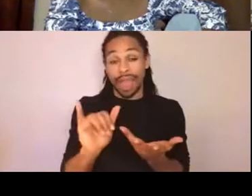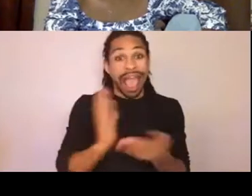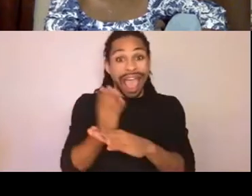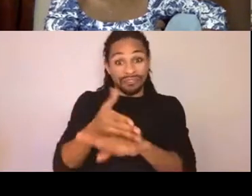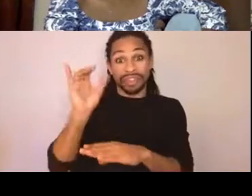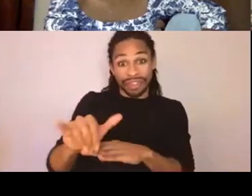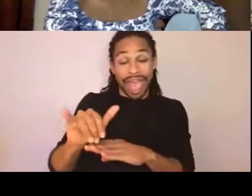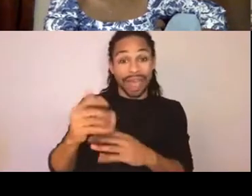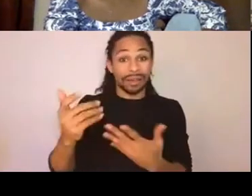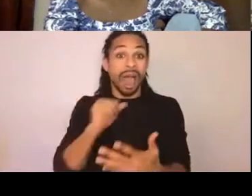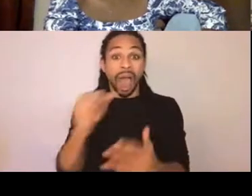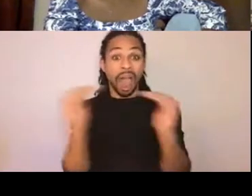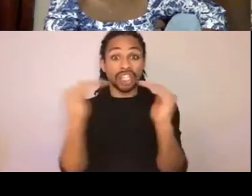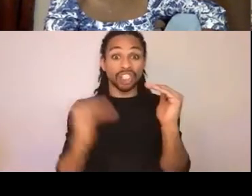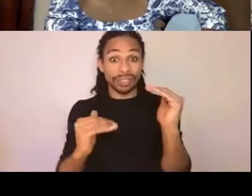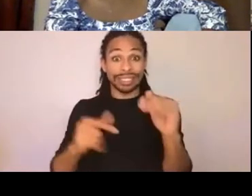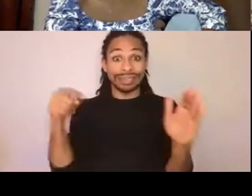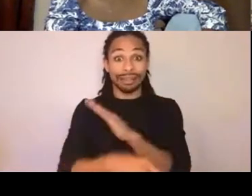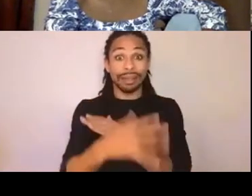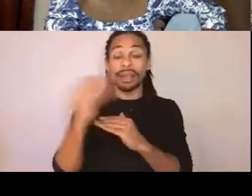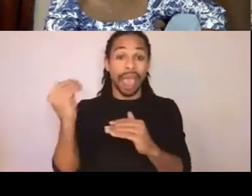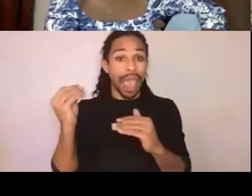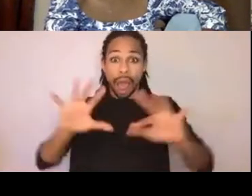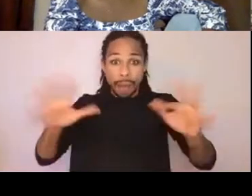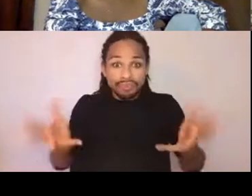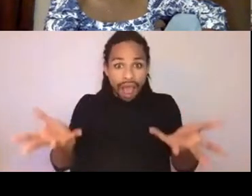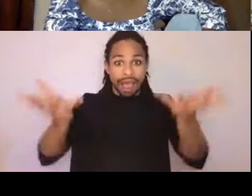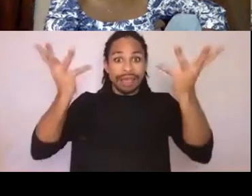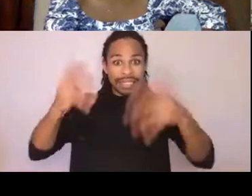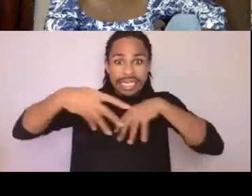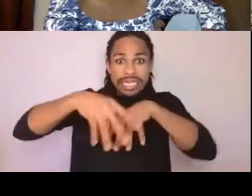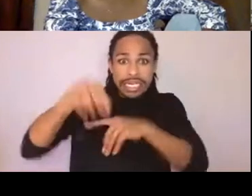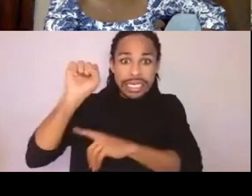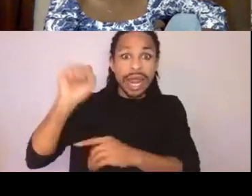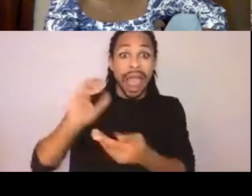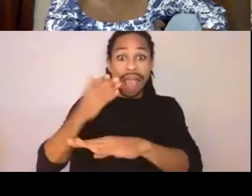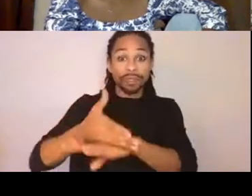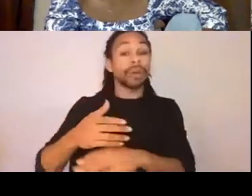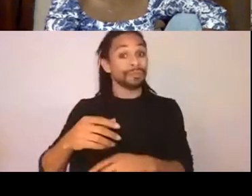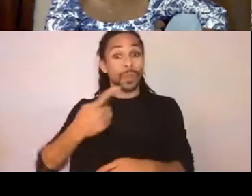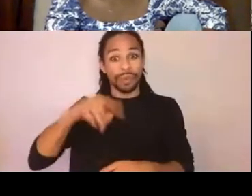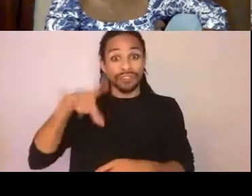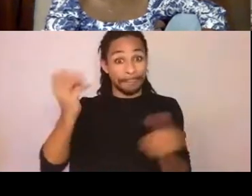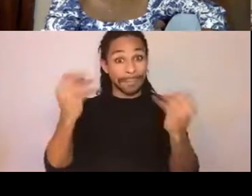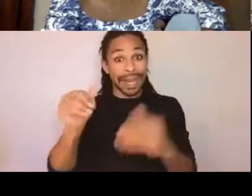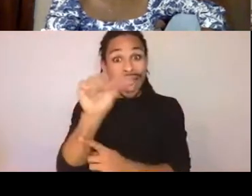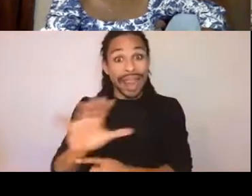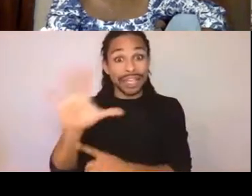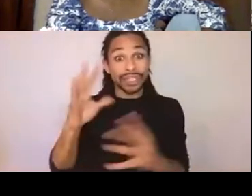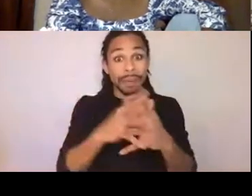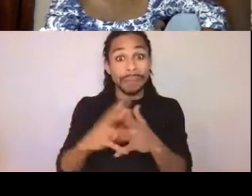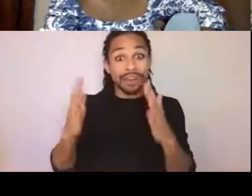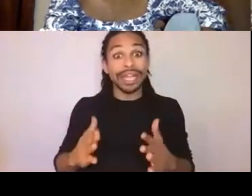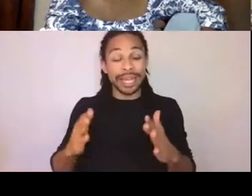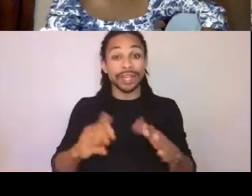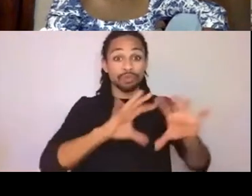the uprisings that followed, we found that many, many Asian Americans came together to support members of the Black and Brown communities